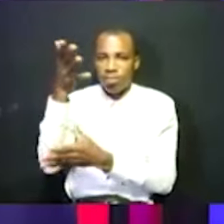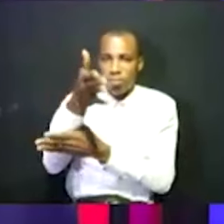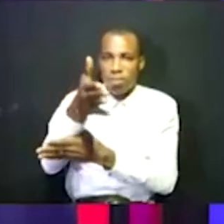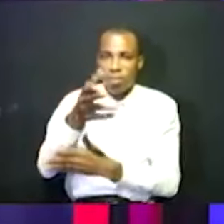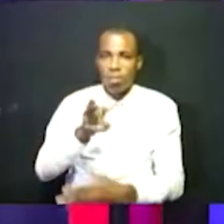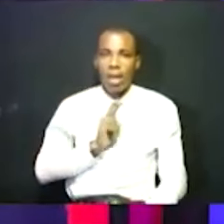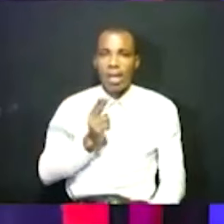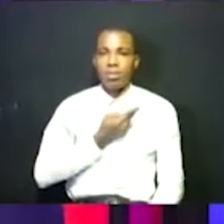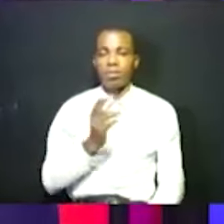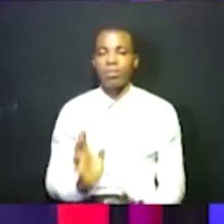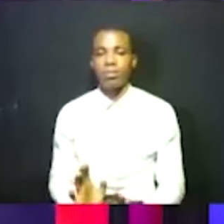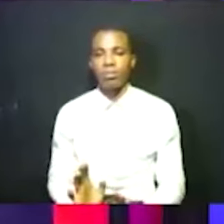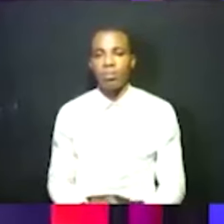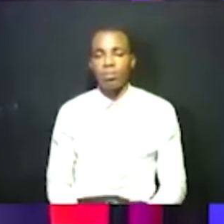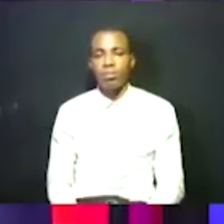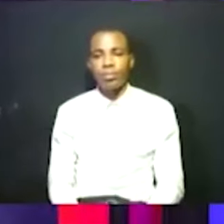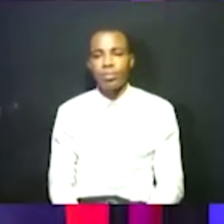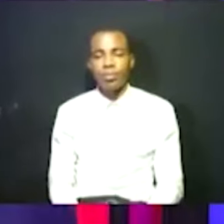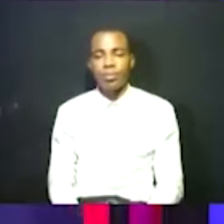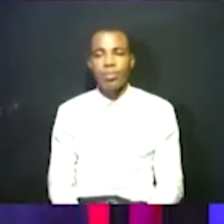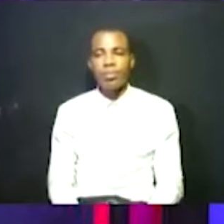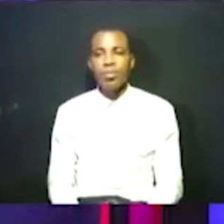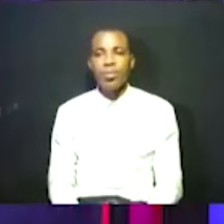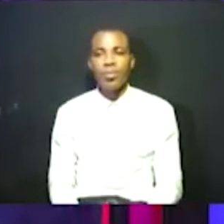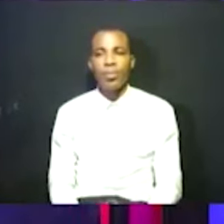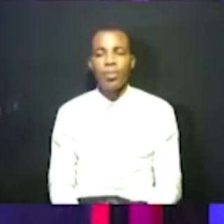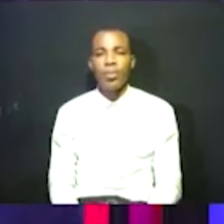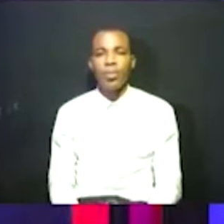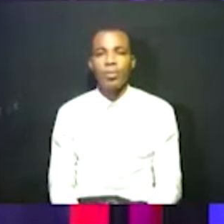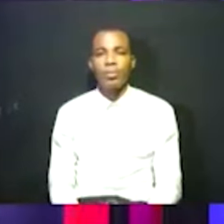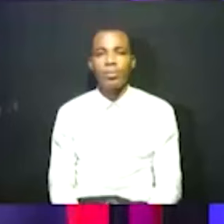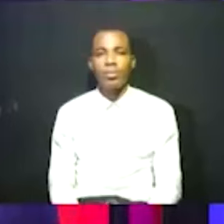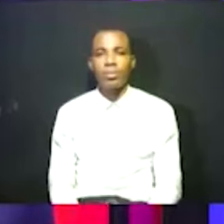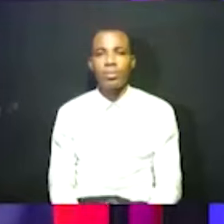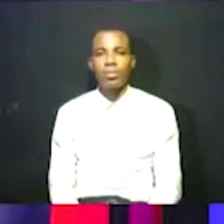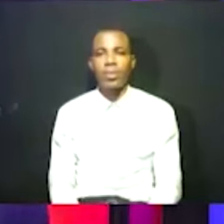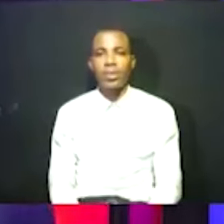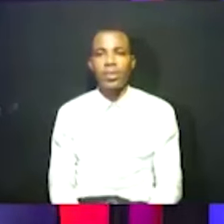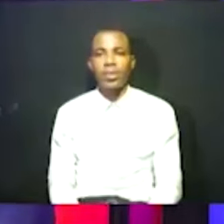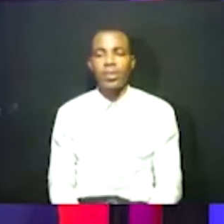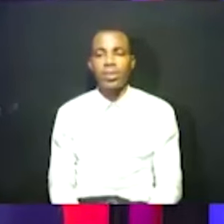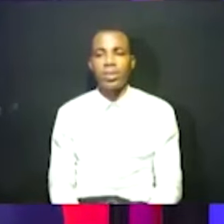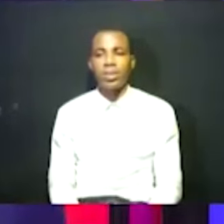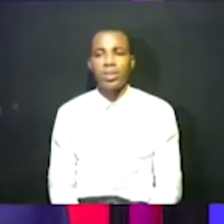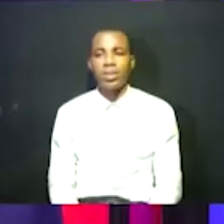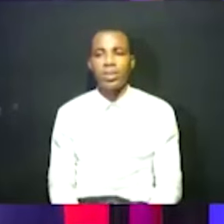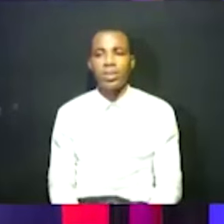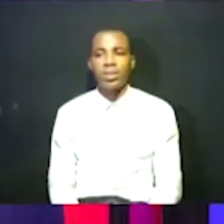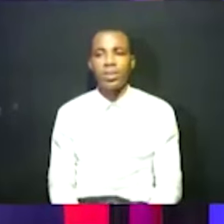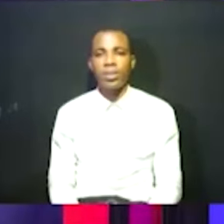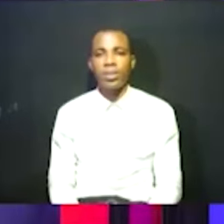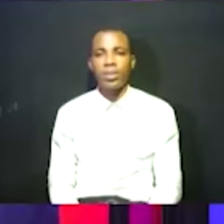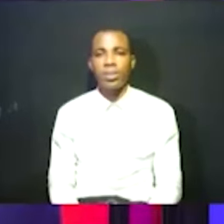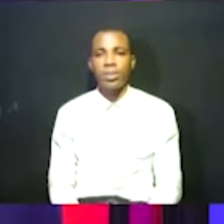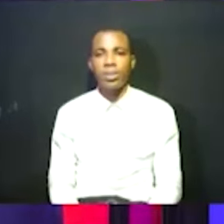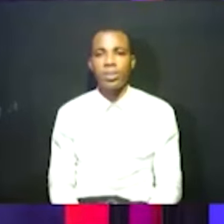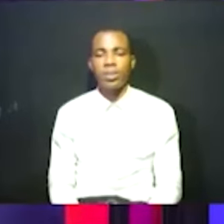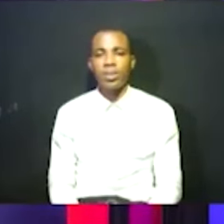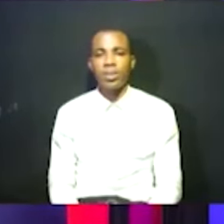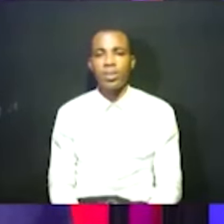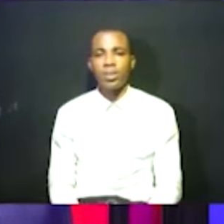and yes, I may be church, ewa warriaho. Nemo, me pesemmohunu, a junior crop for war, ewa warriaho, bra. Yes, stress on yamibe